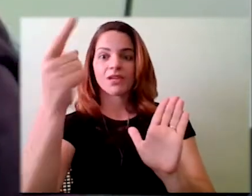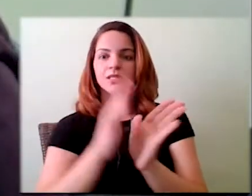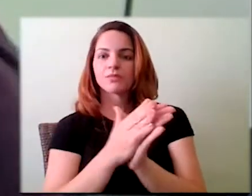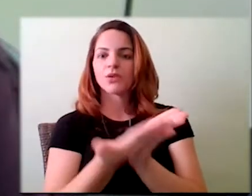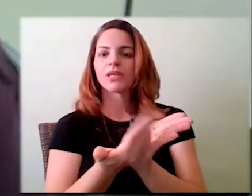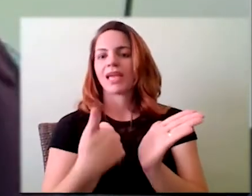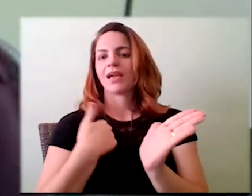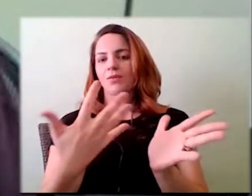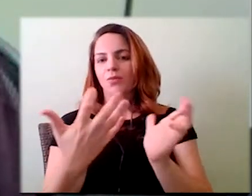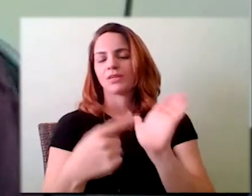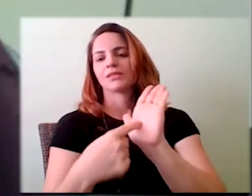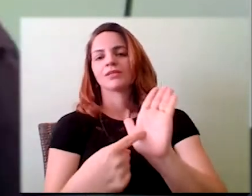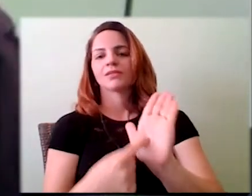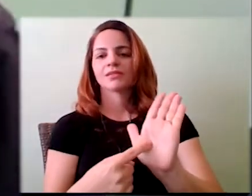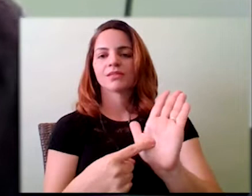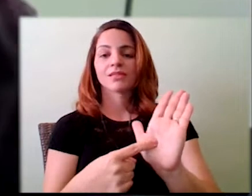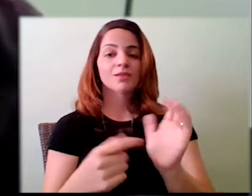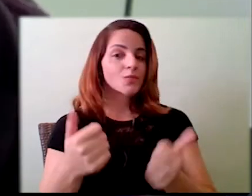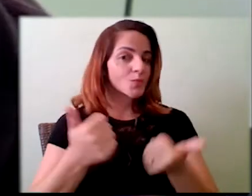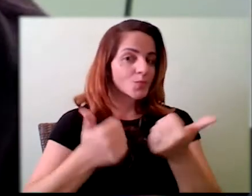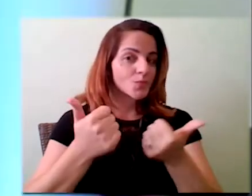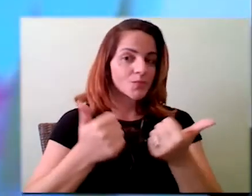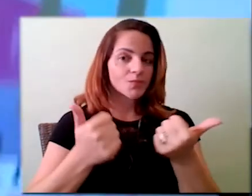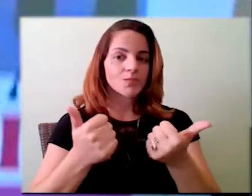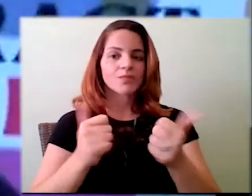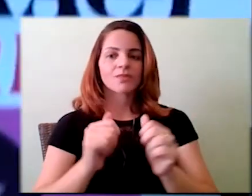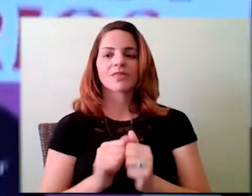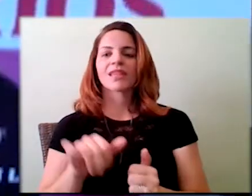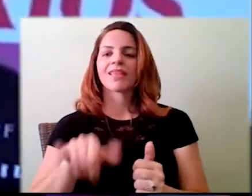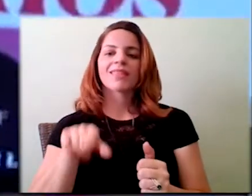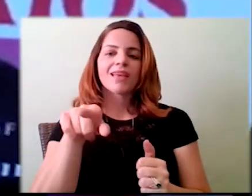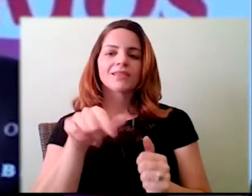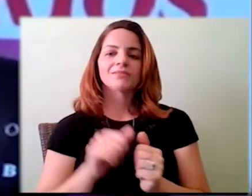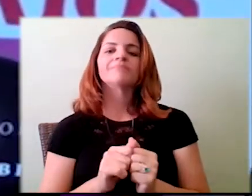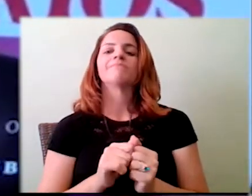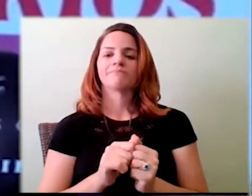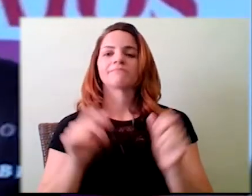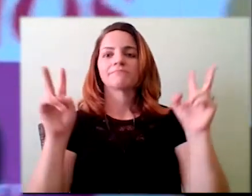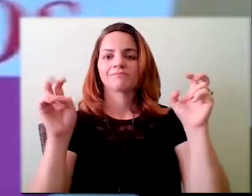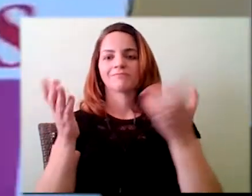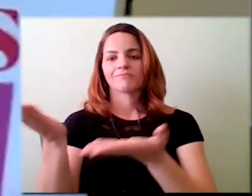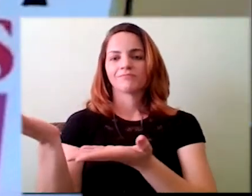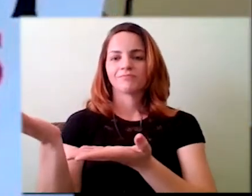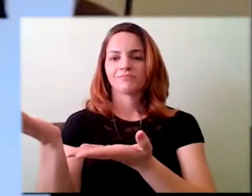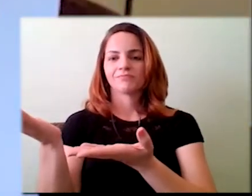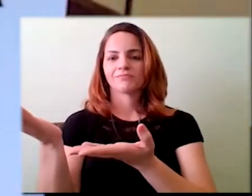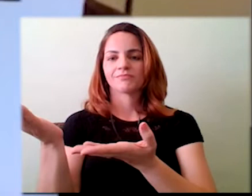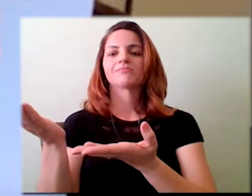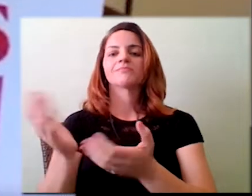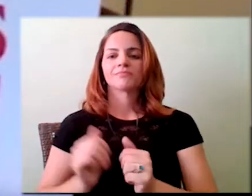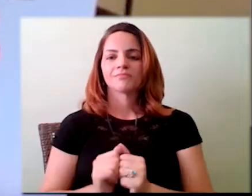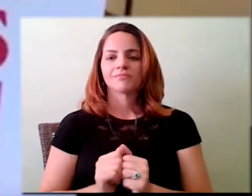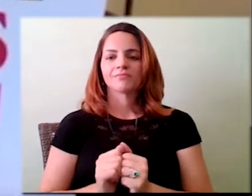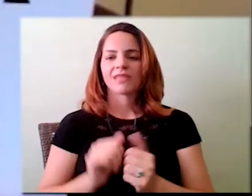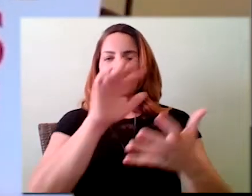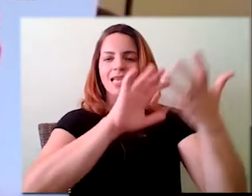my stack of books here, I'm going to try to get it. This title is